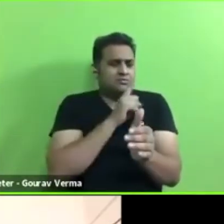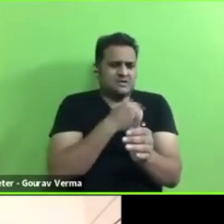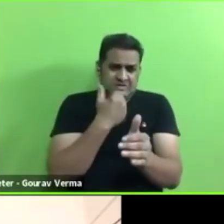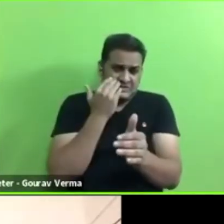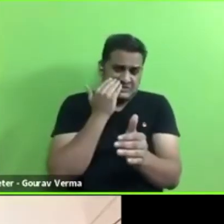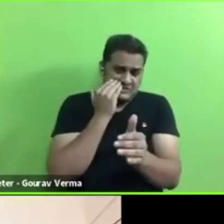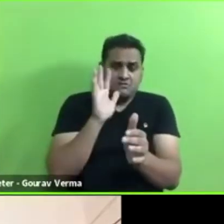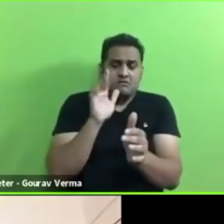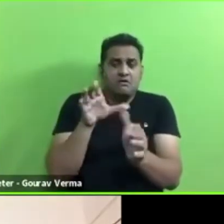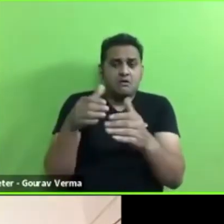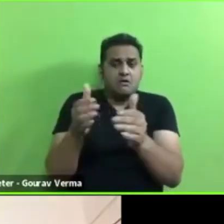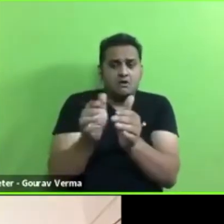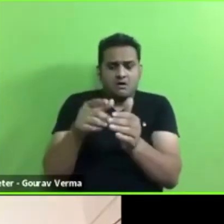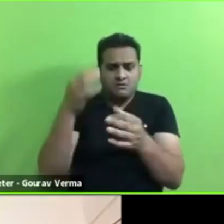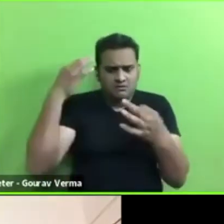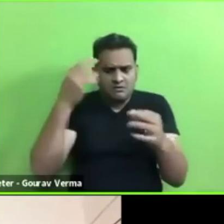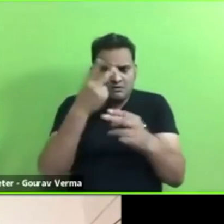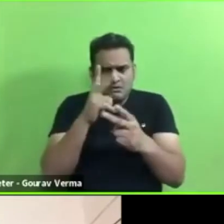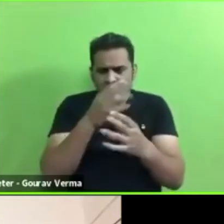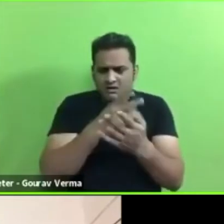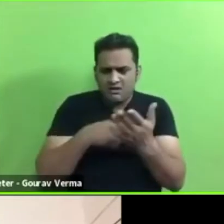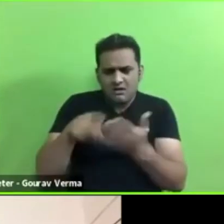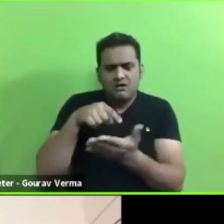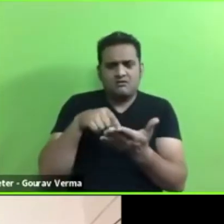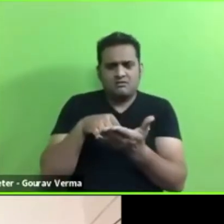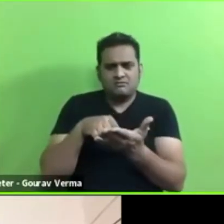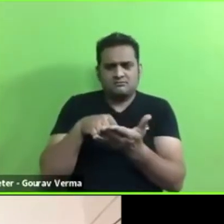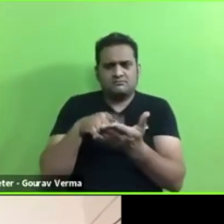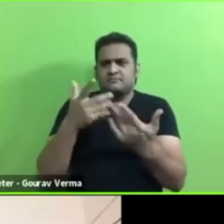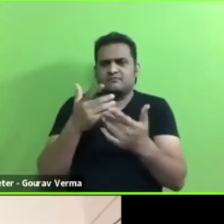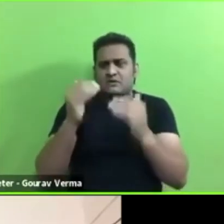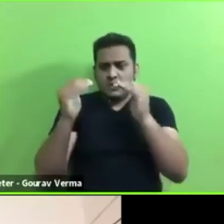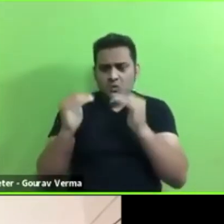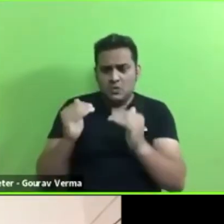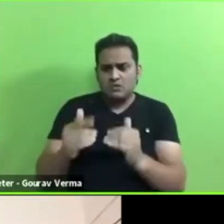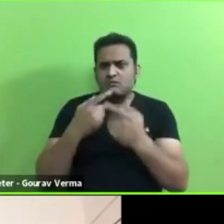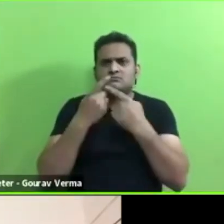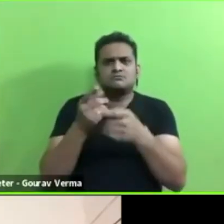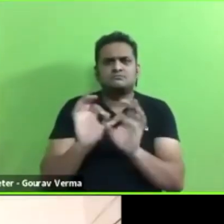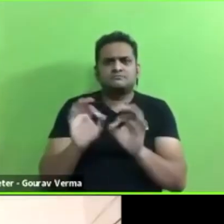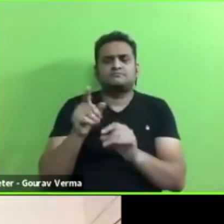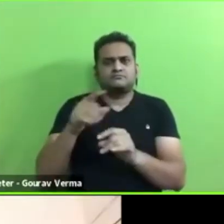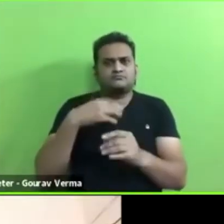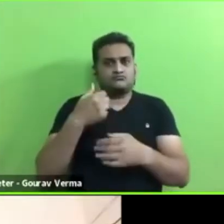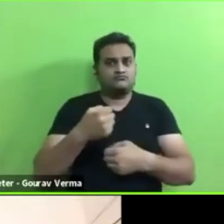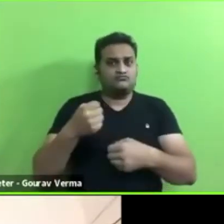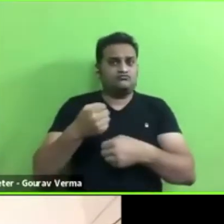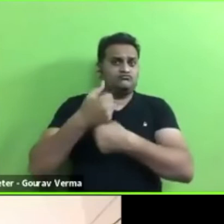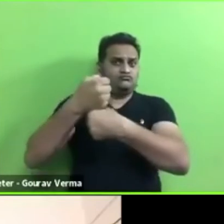division of art form per se by subcaste. Okay, it's an ownership by the entire